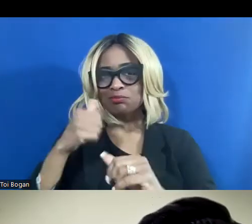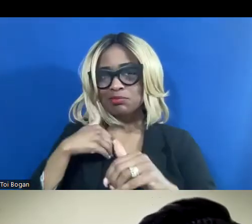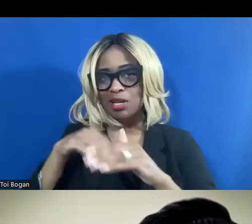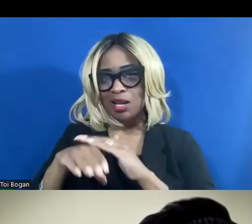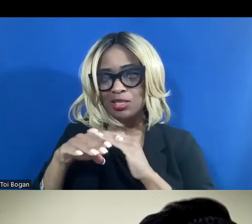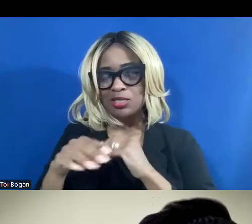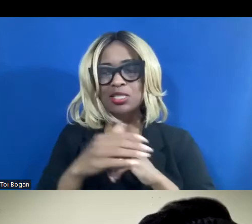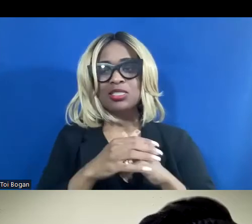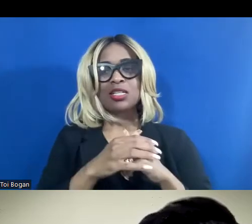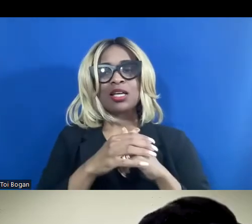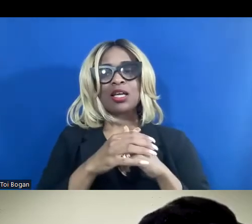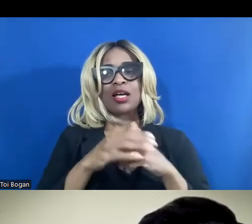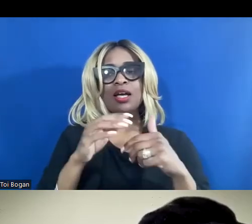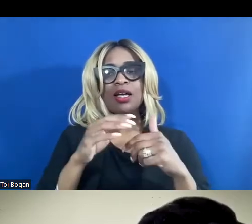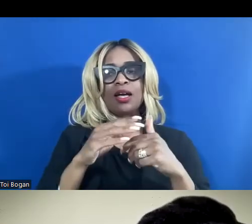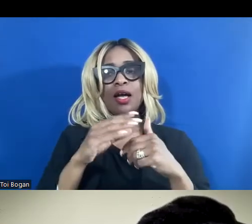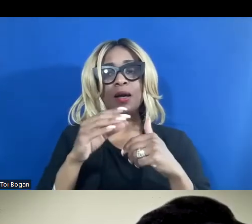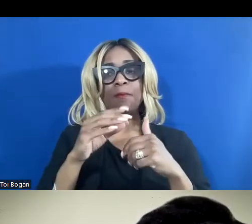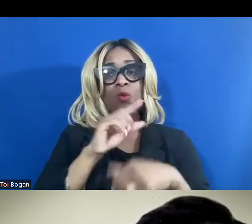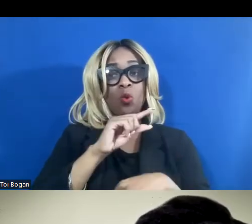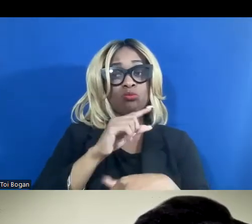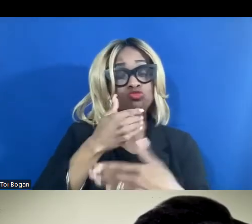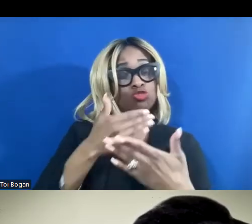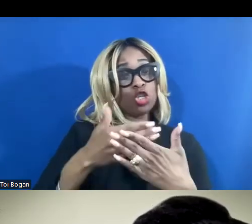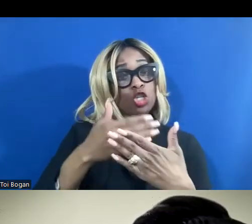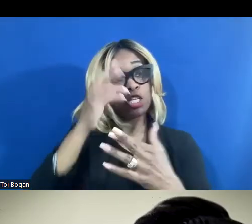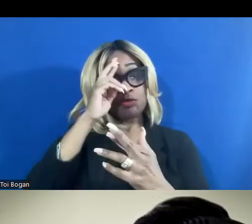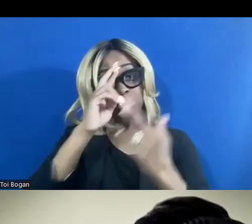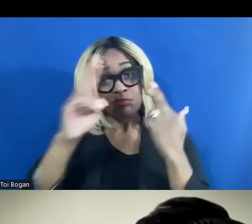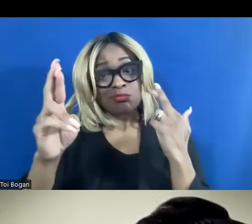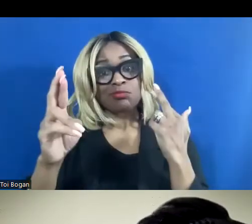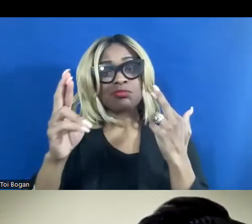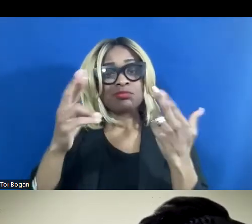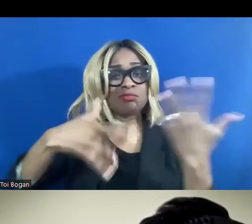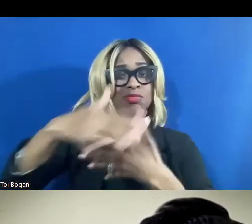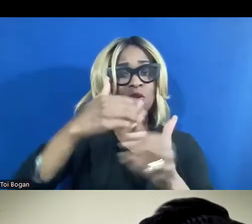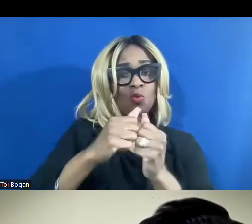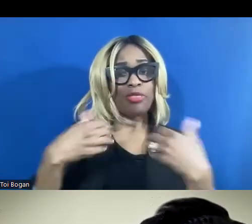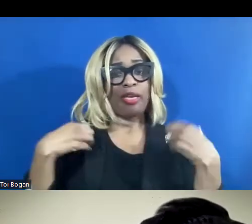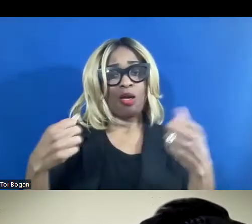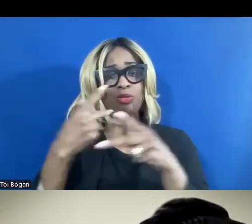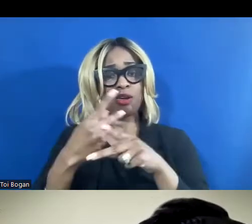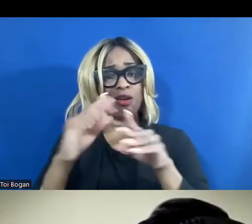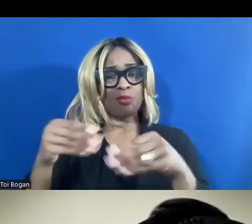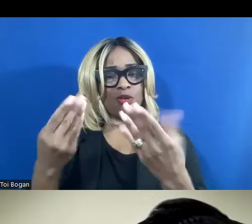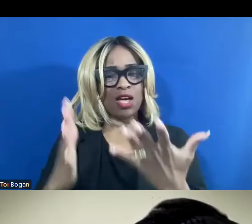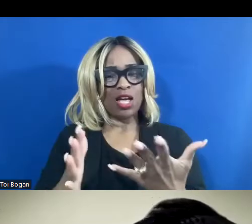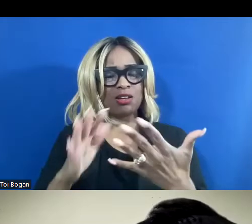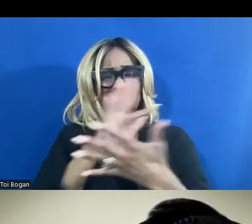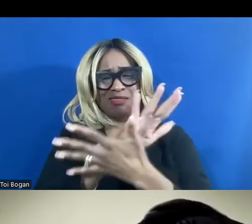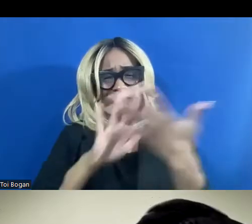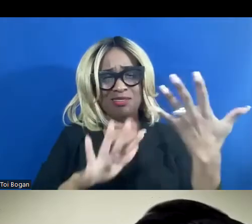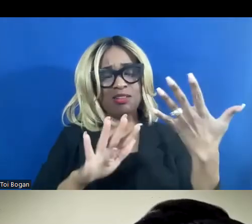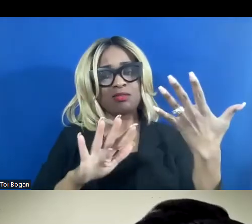quality and respectful healthcare provider interactions, those all are very